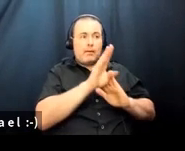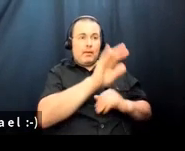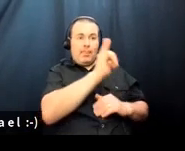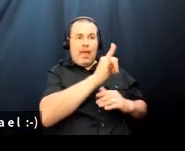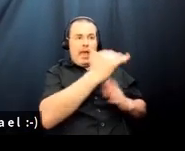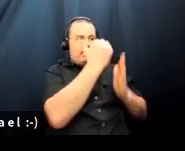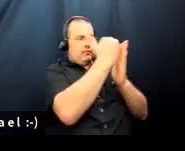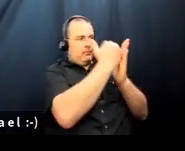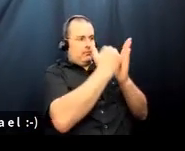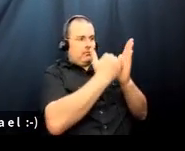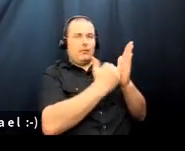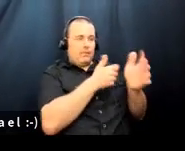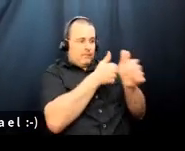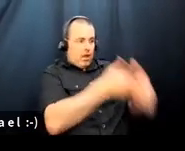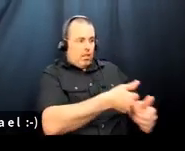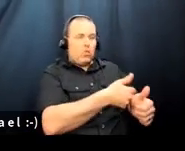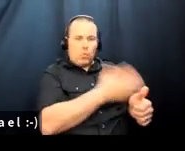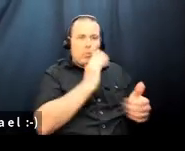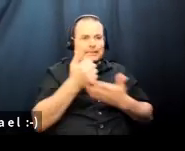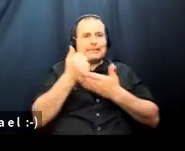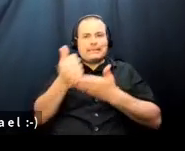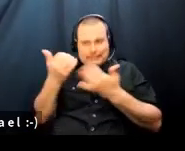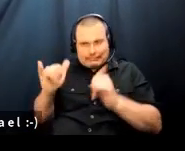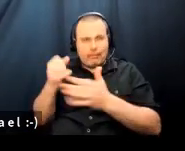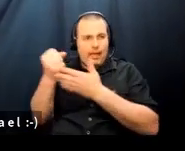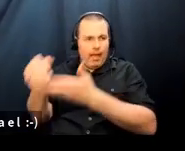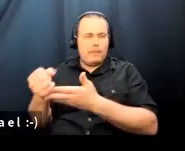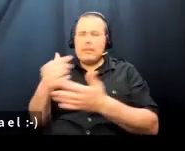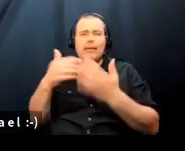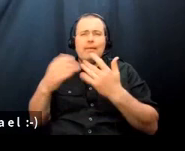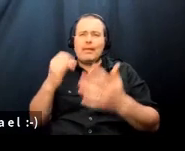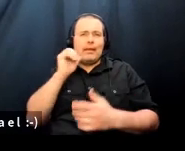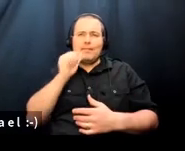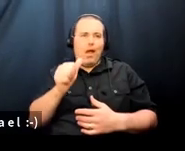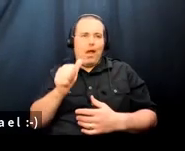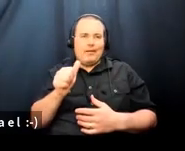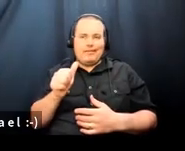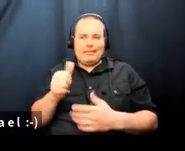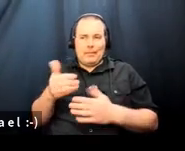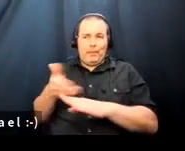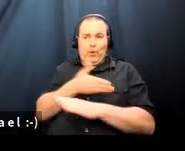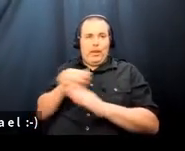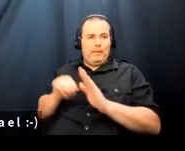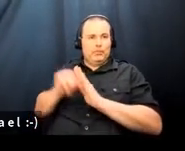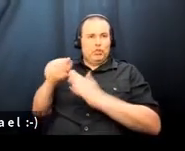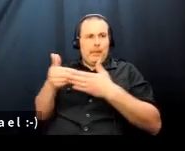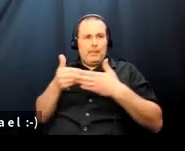child's hearing loss is not prematurity. All right, next slide. You're not asking questions,